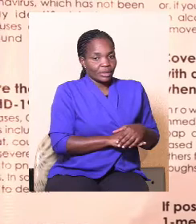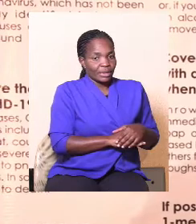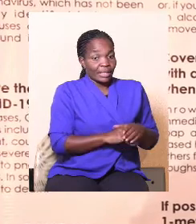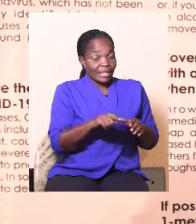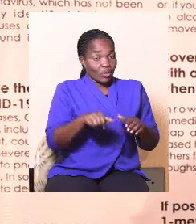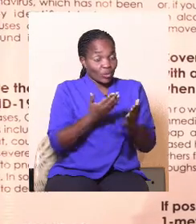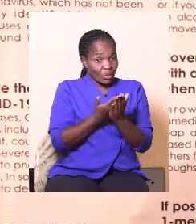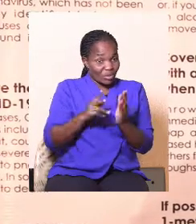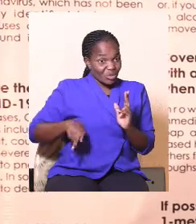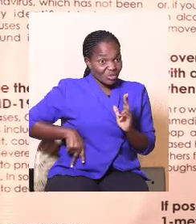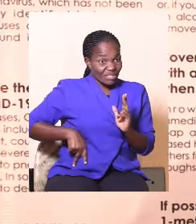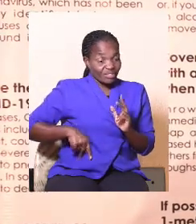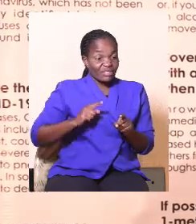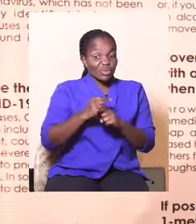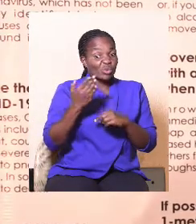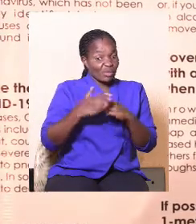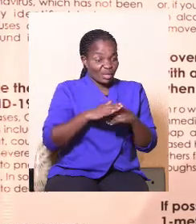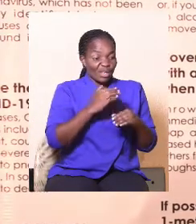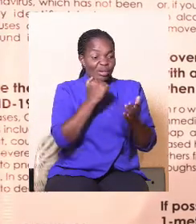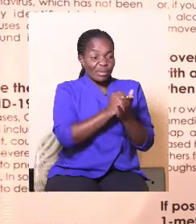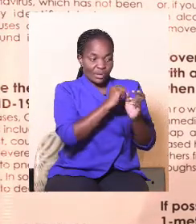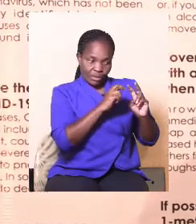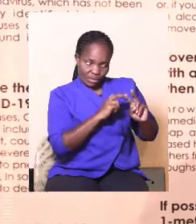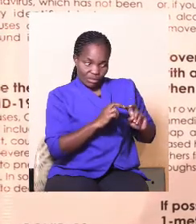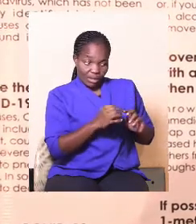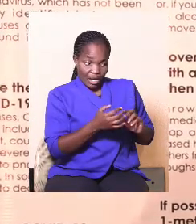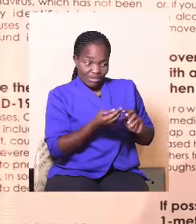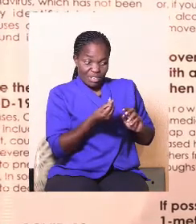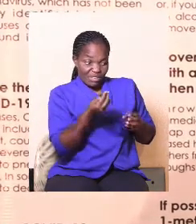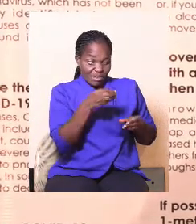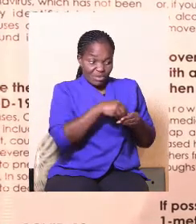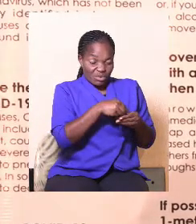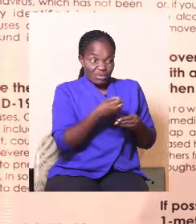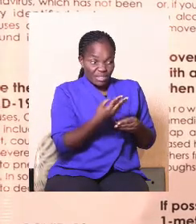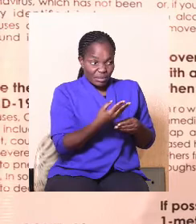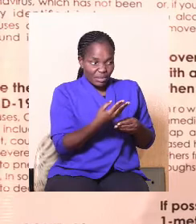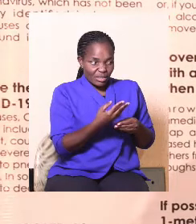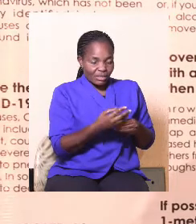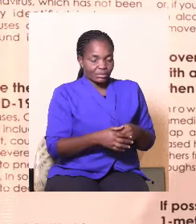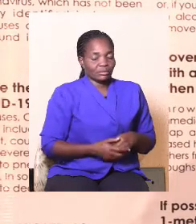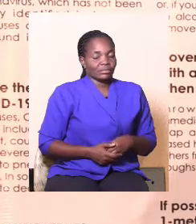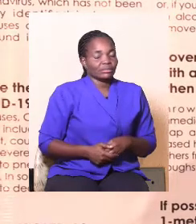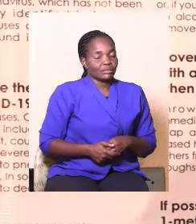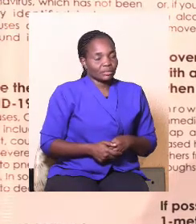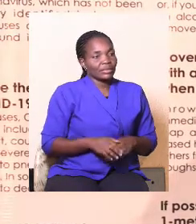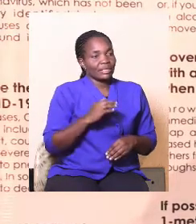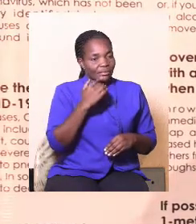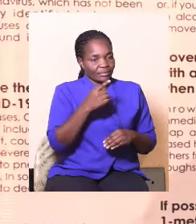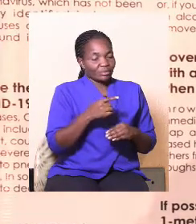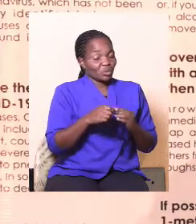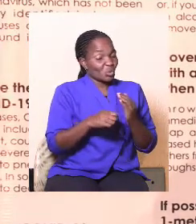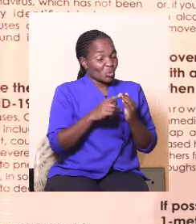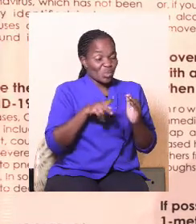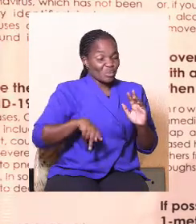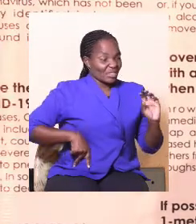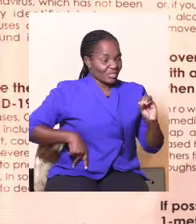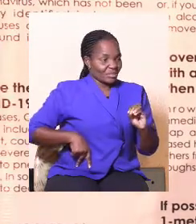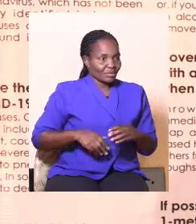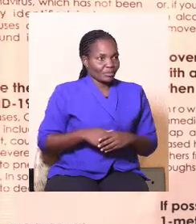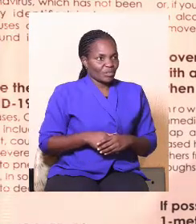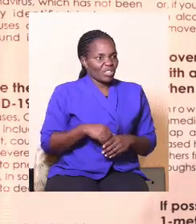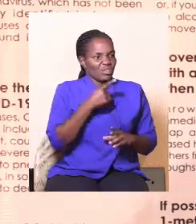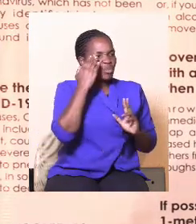give that are guaranteed by government. Because if you are not behaving, why should government help you? Because you are not a good citizen.